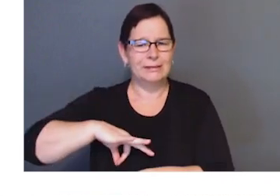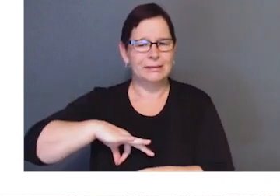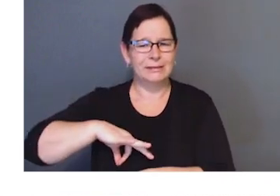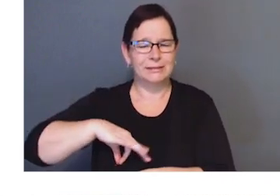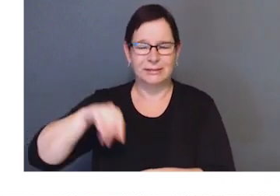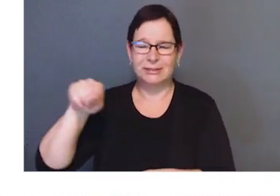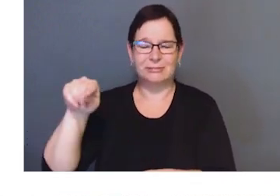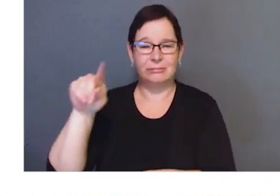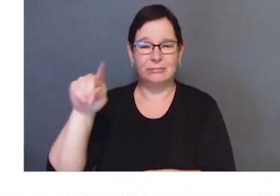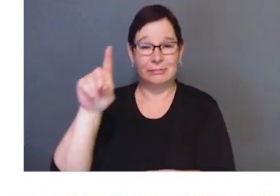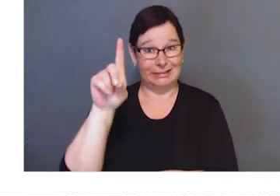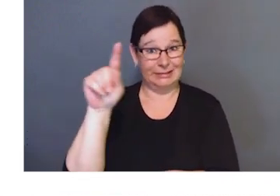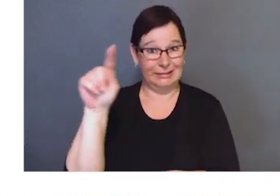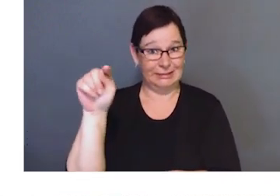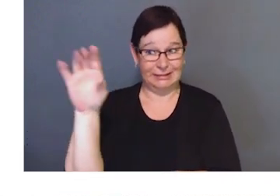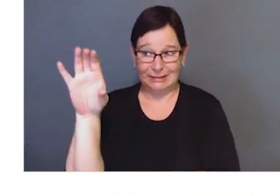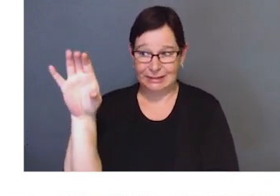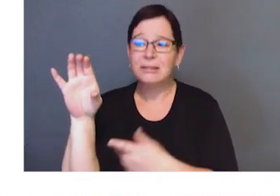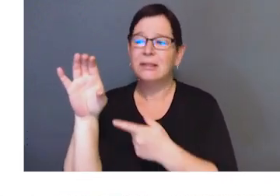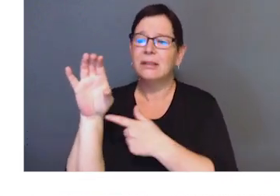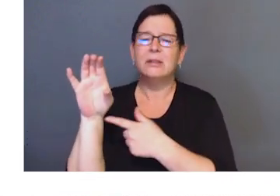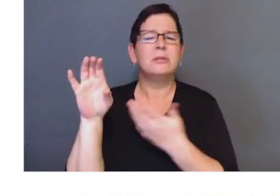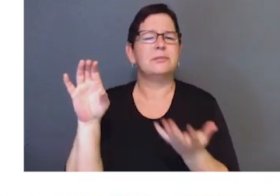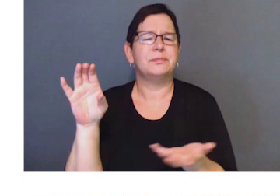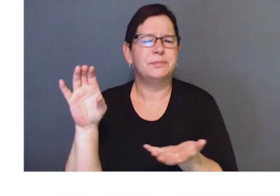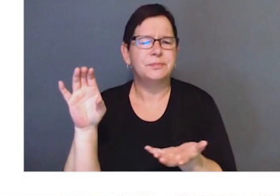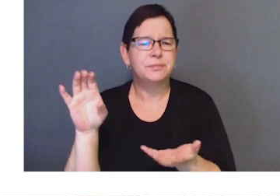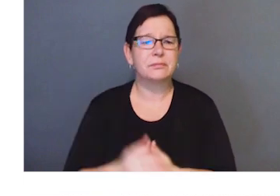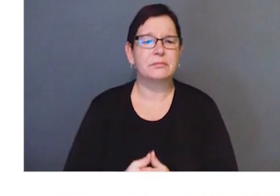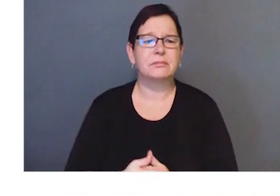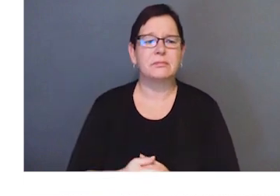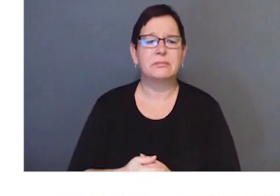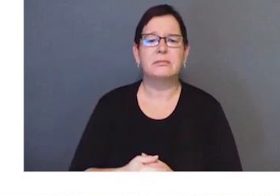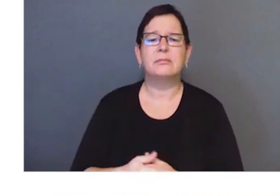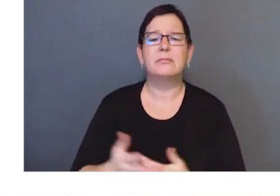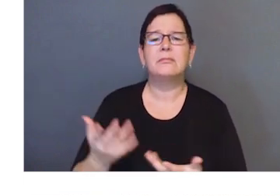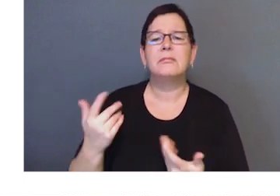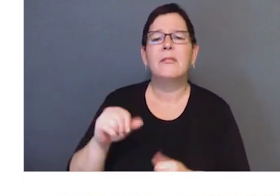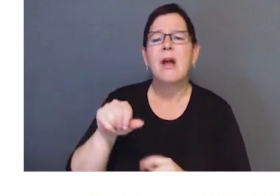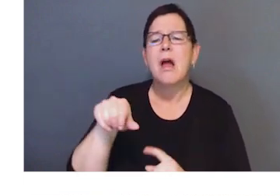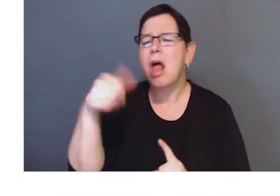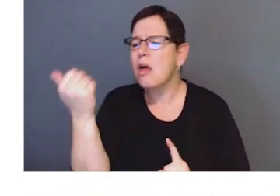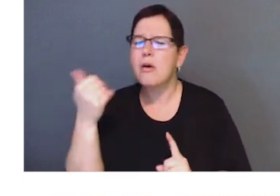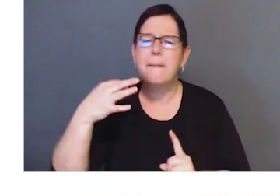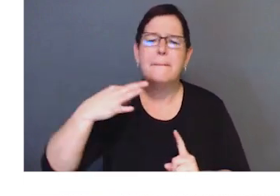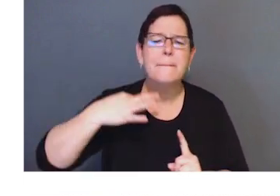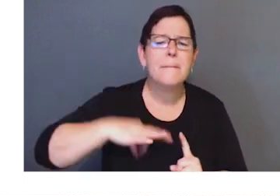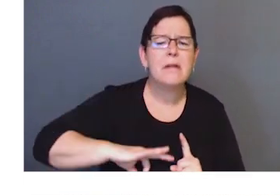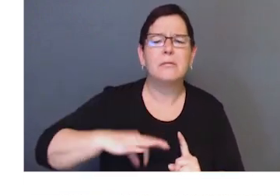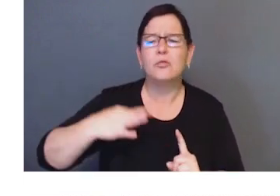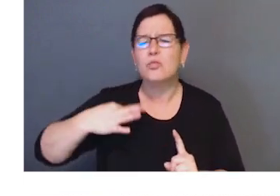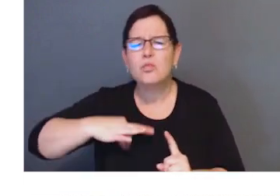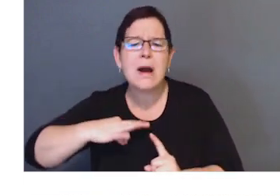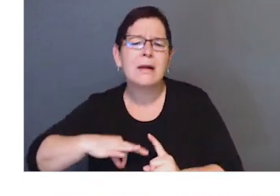Other benefits and credits you may be eligible for, including the Child Disability Benefit,